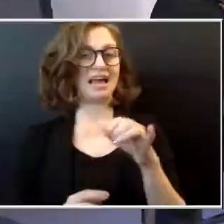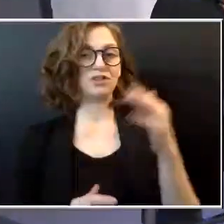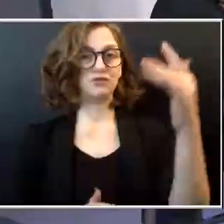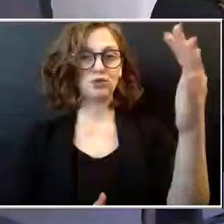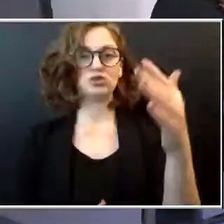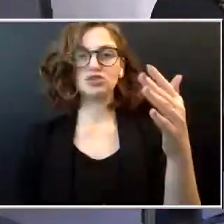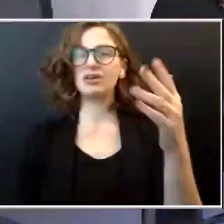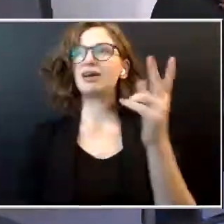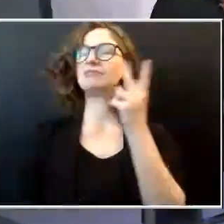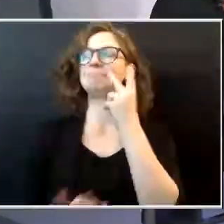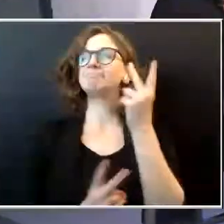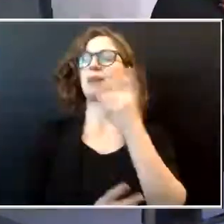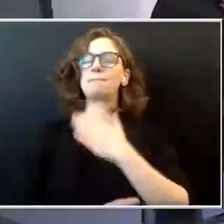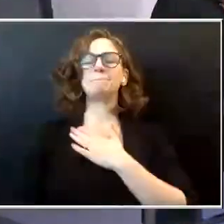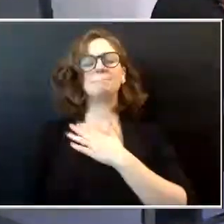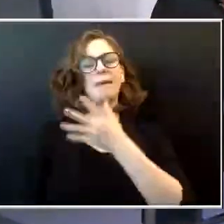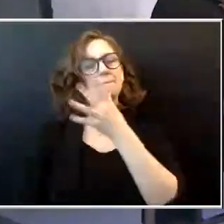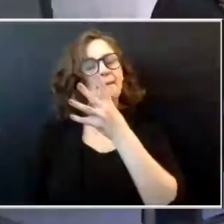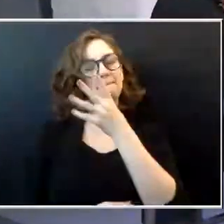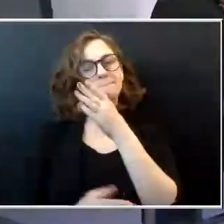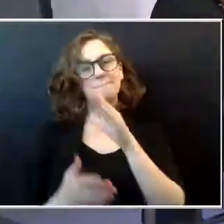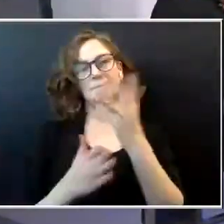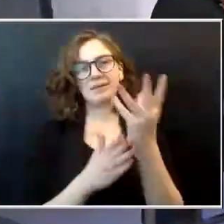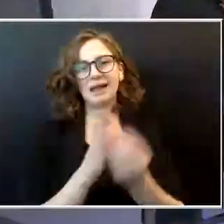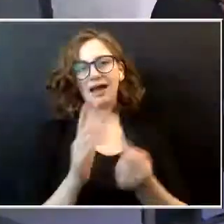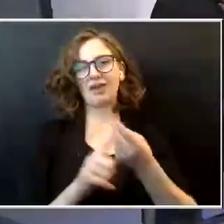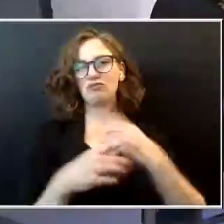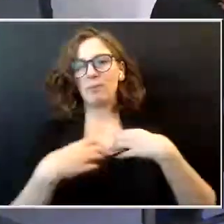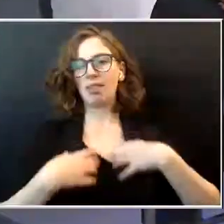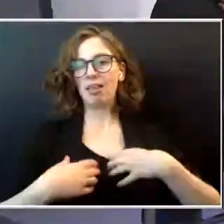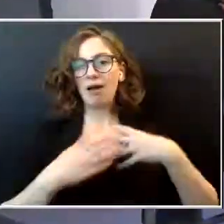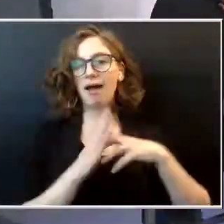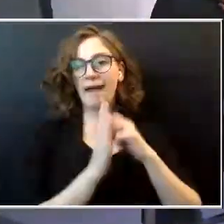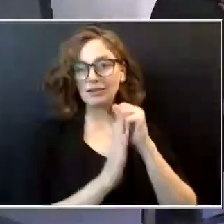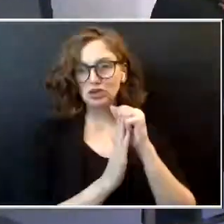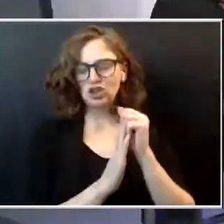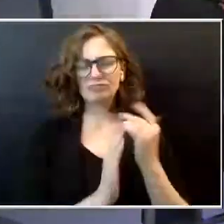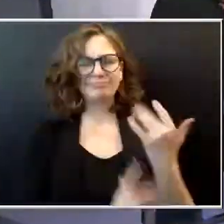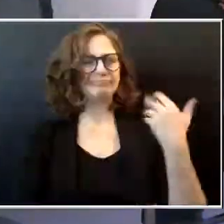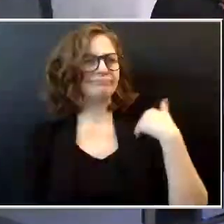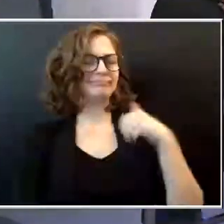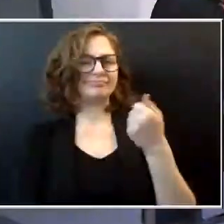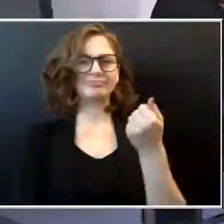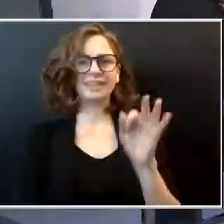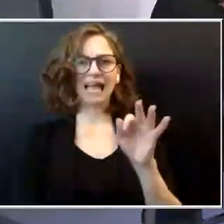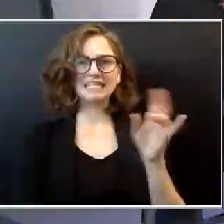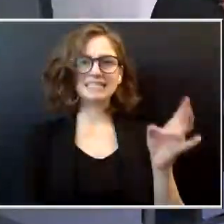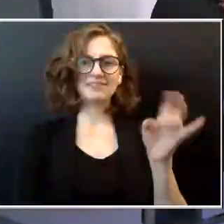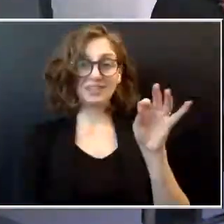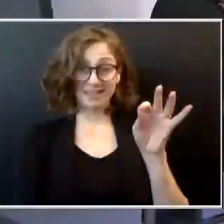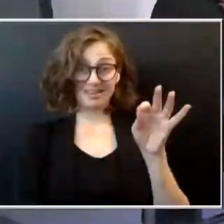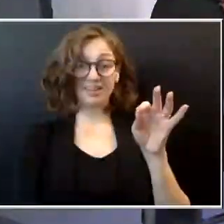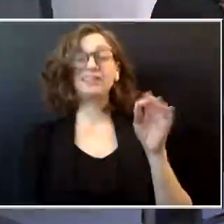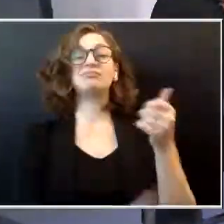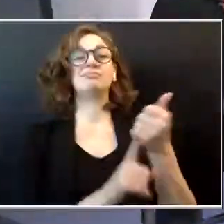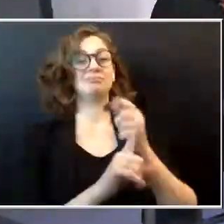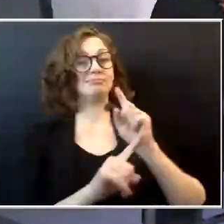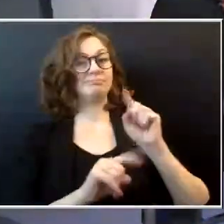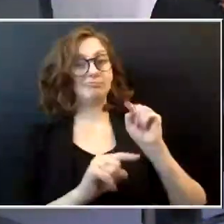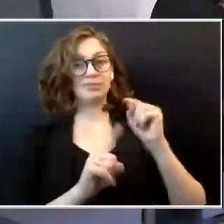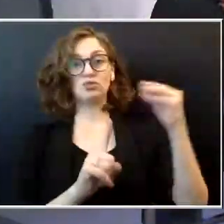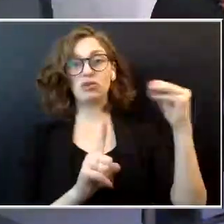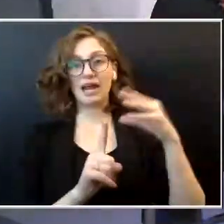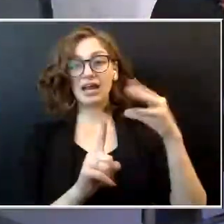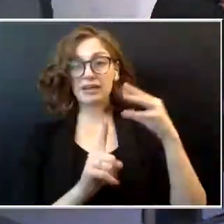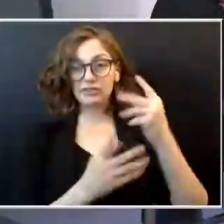of lung cancer back in 1979, and she had to undergo radiation therapy to help control some of the symptoms,